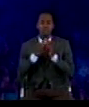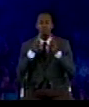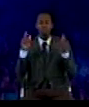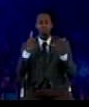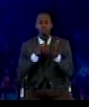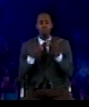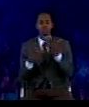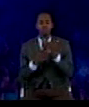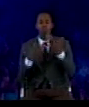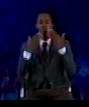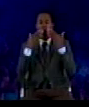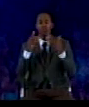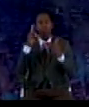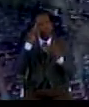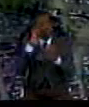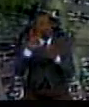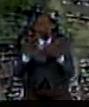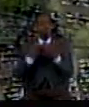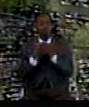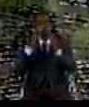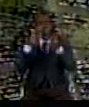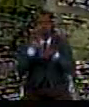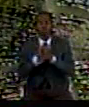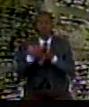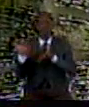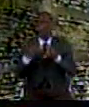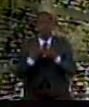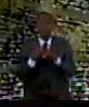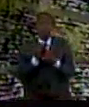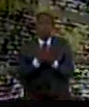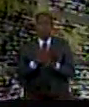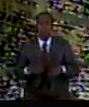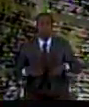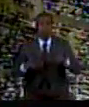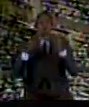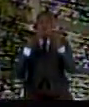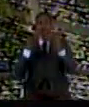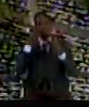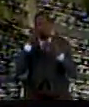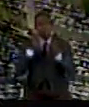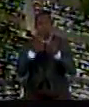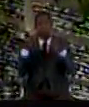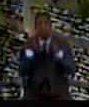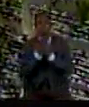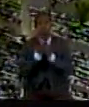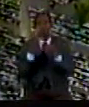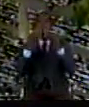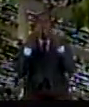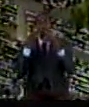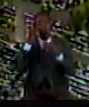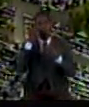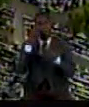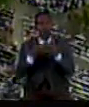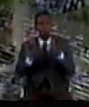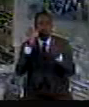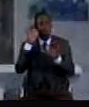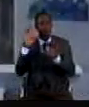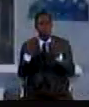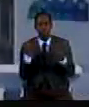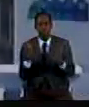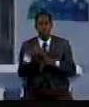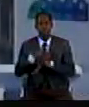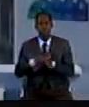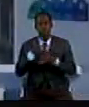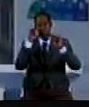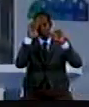you for all the miracles that you have wrought in our lives. Thank you for the great salvation, and thank you for what you are going to do tonight. Father,